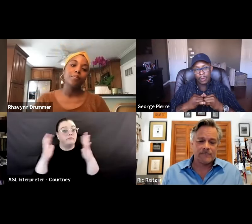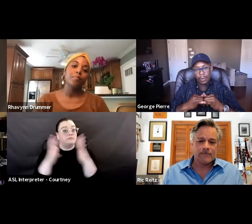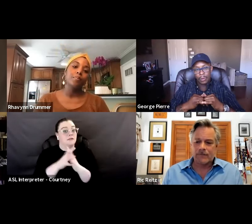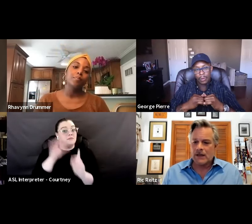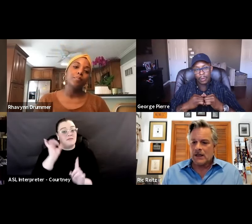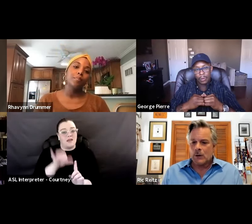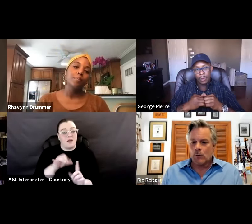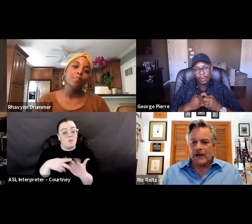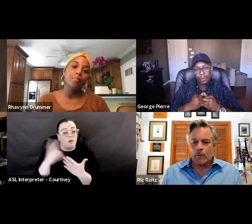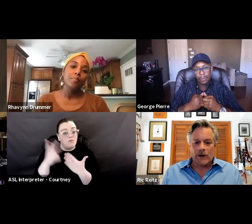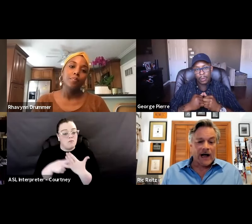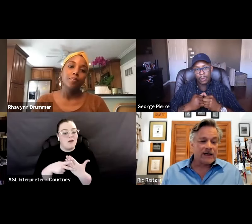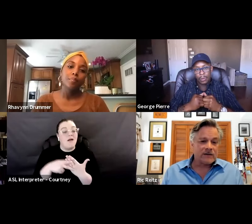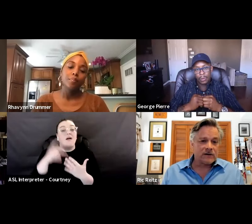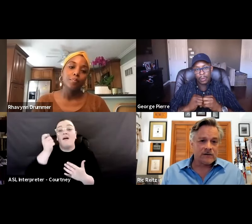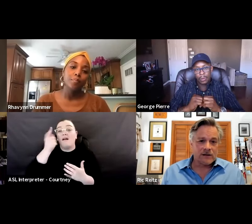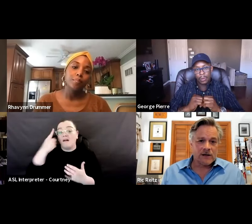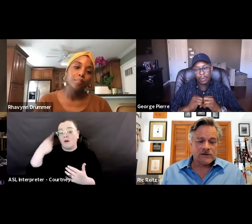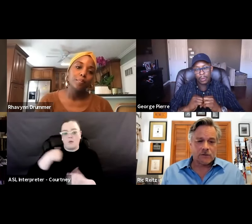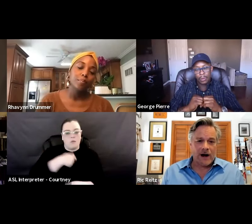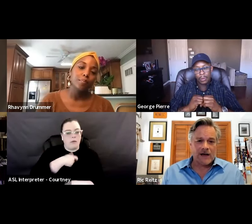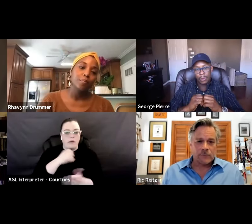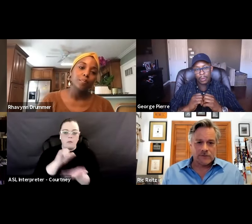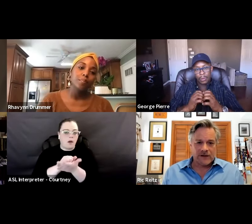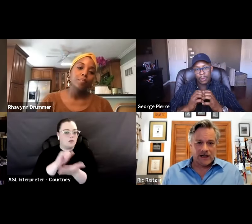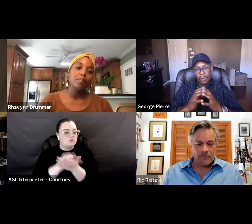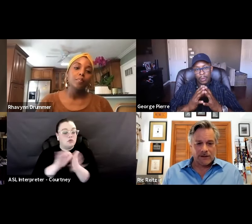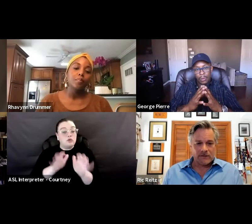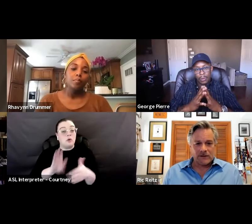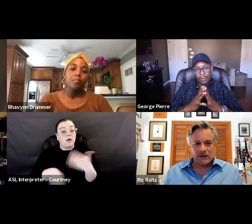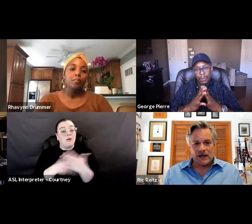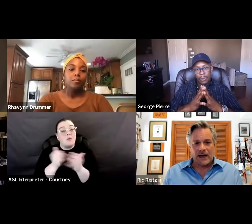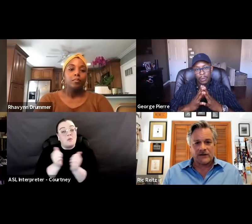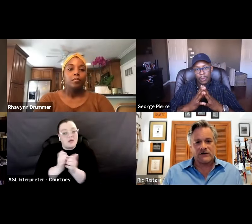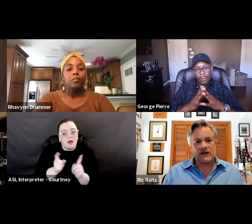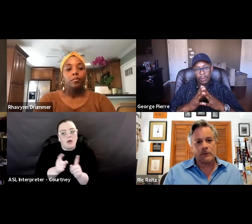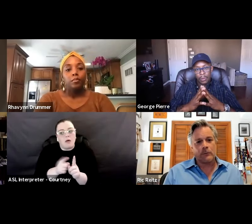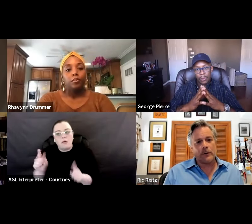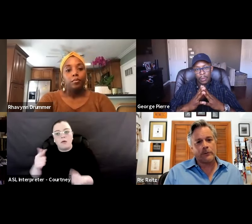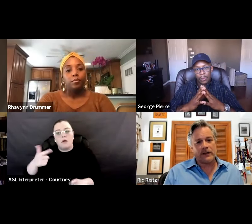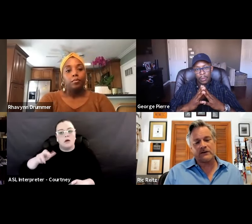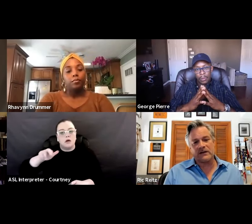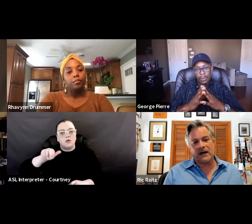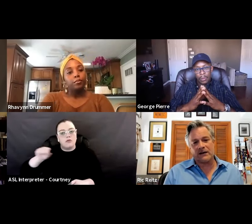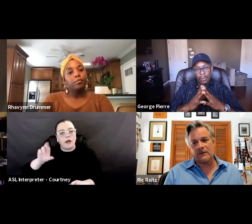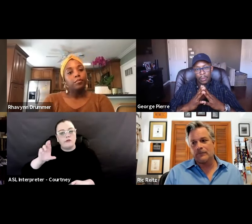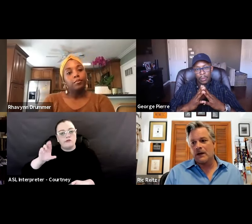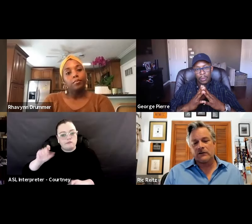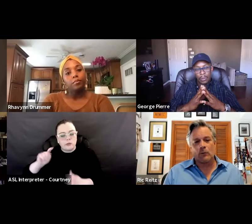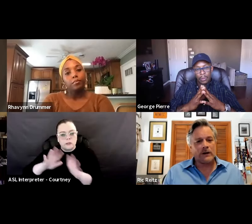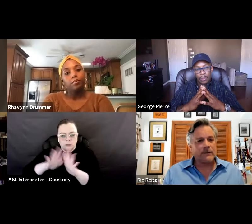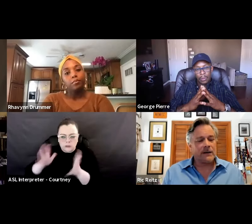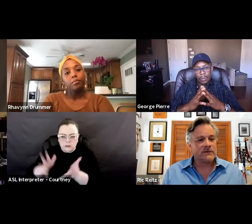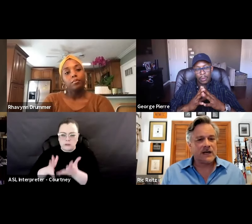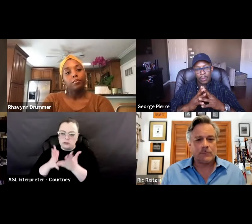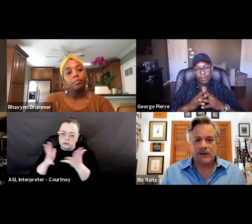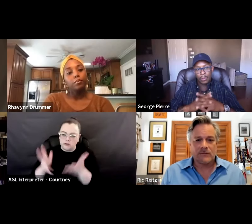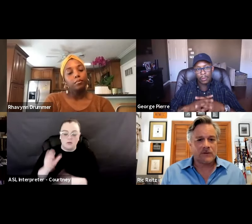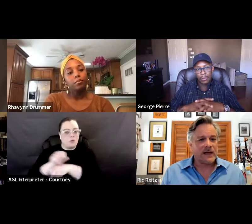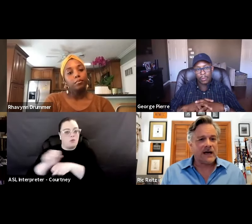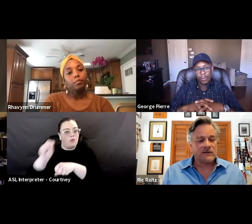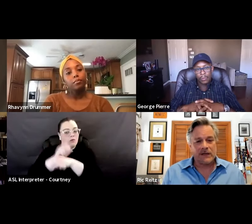done it without what I consider the largest grassroots elements in the United States when we were putting this together. So 1 becomes